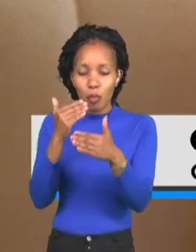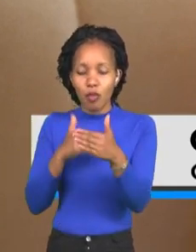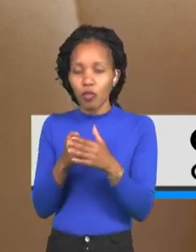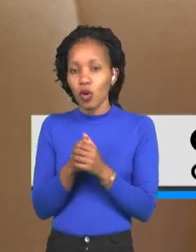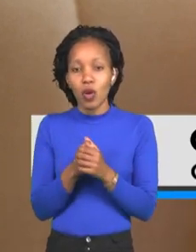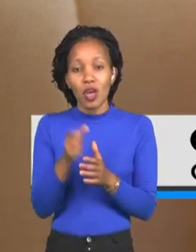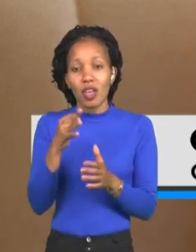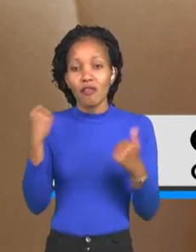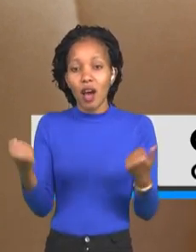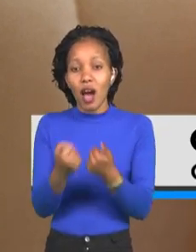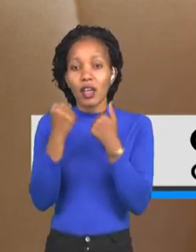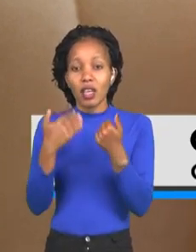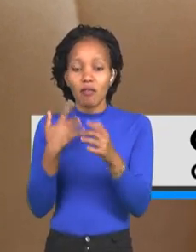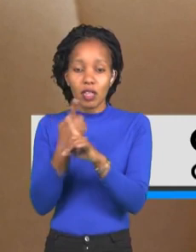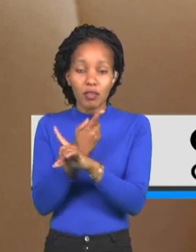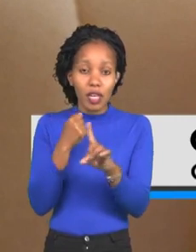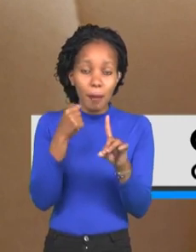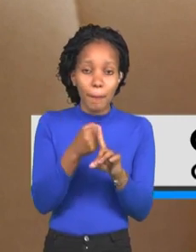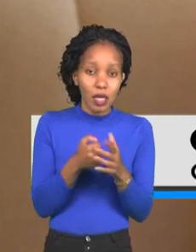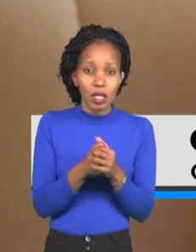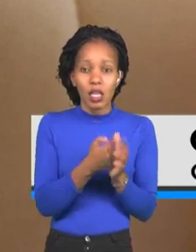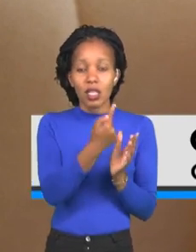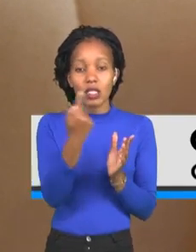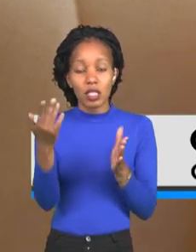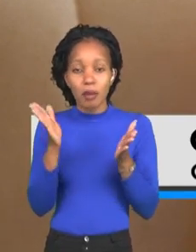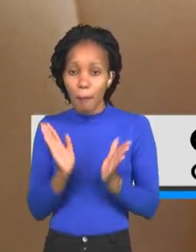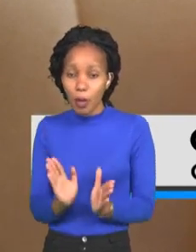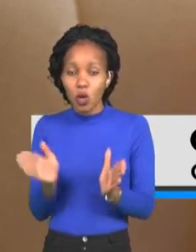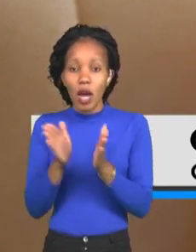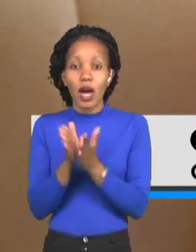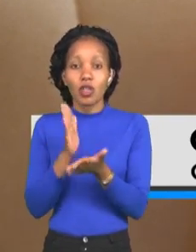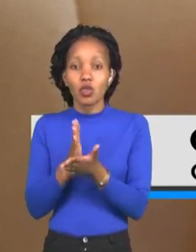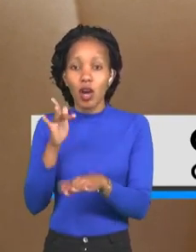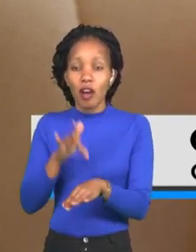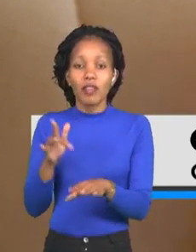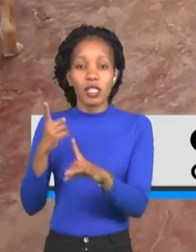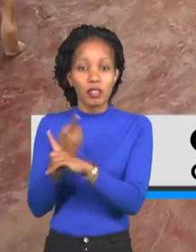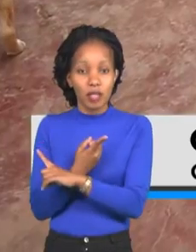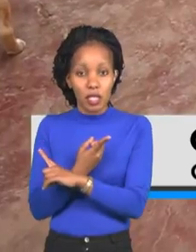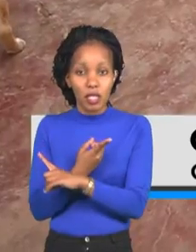such accidents have a different impact on each person and it affects us differently.